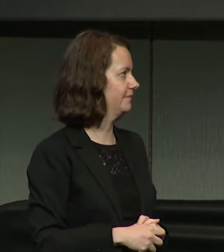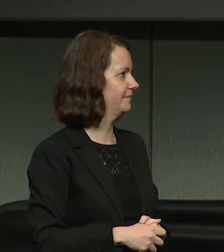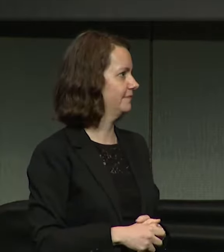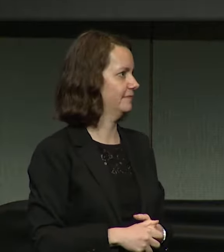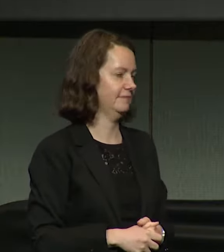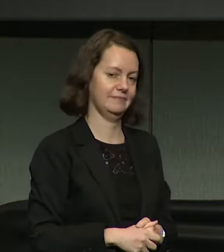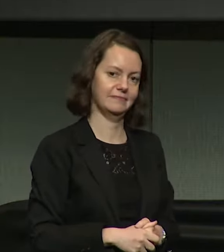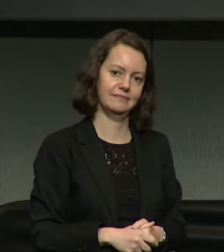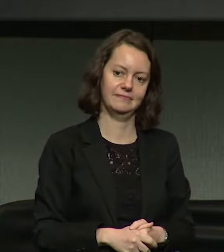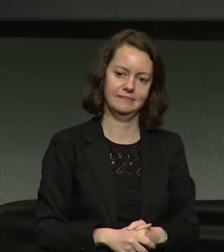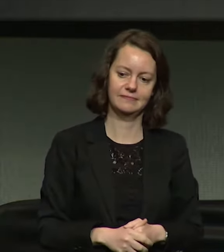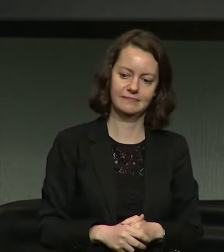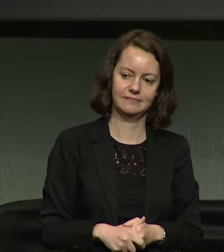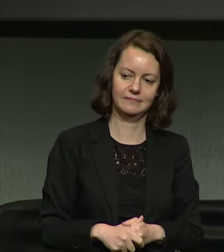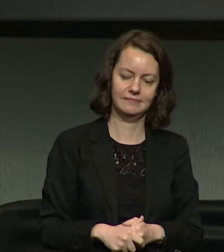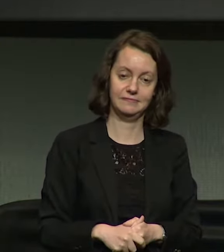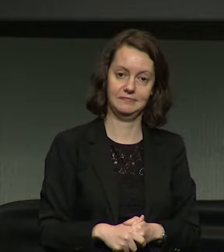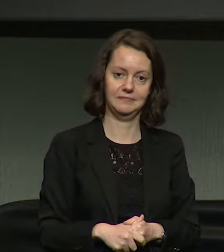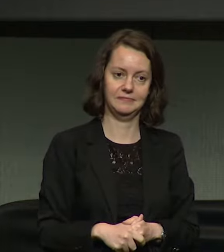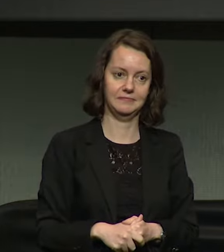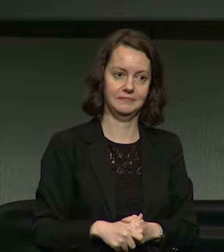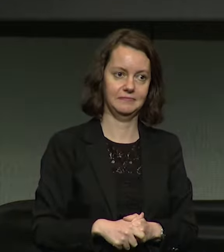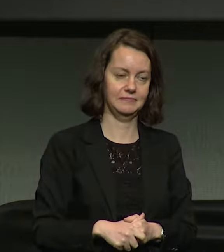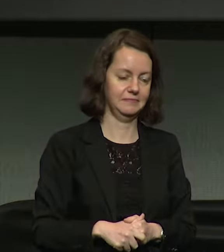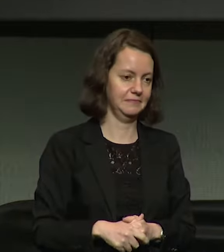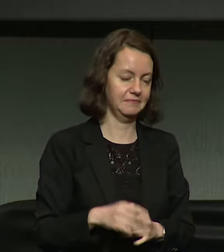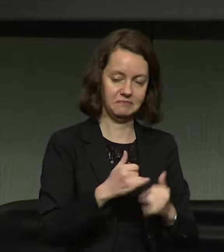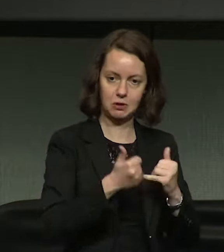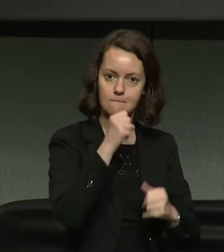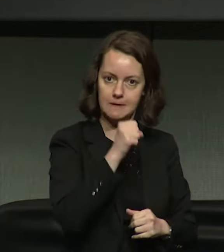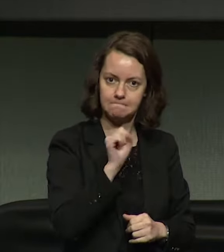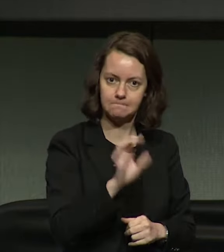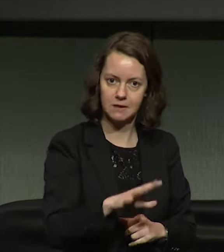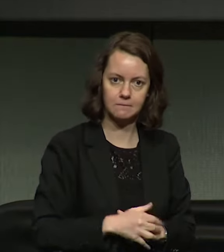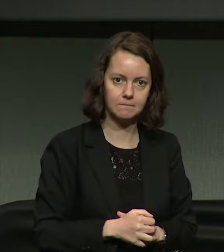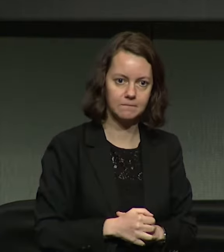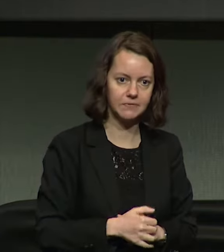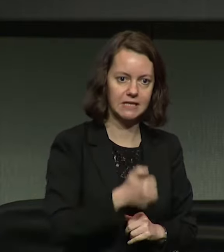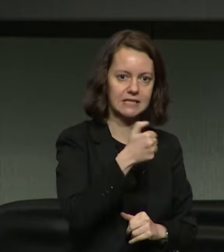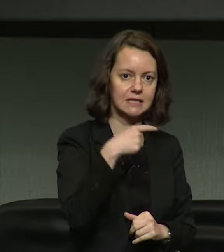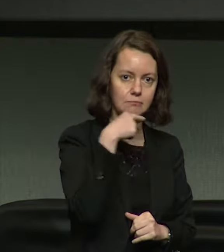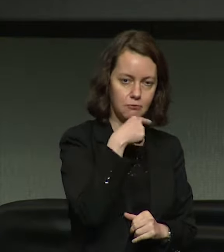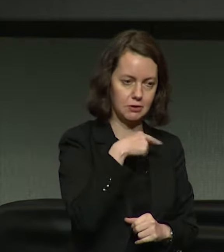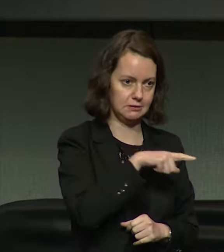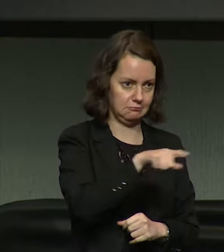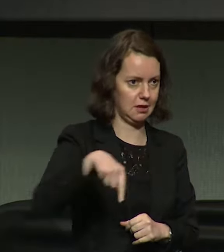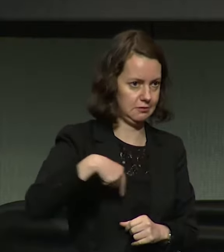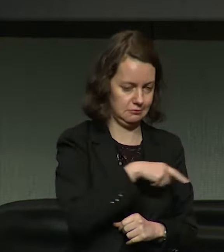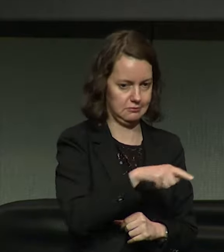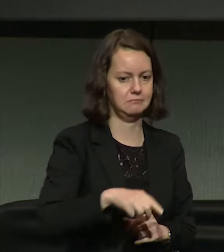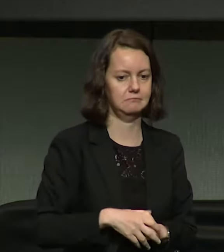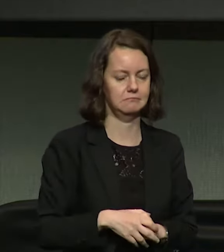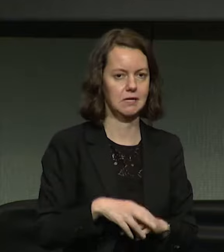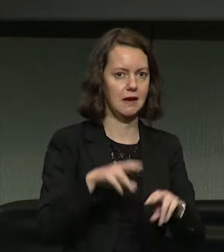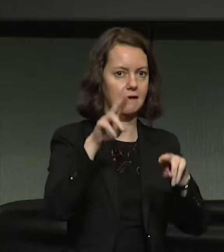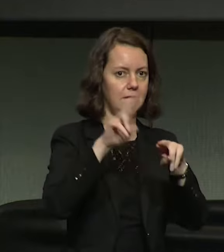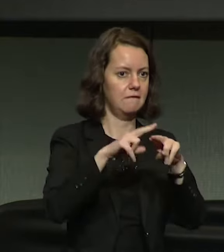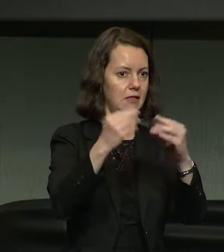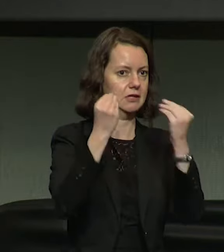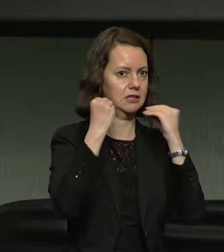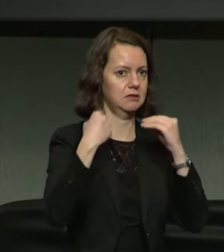And he was a very good man, you know, the six boys in my family, and what I learnt from my father was